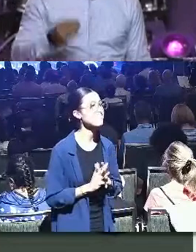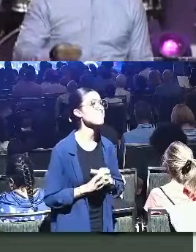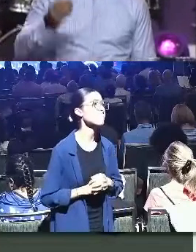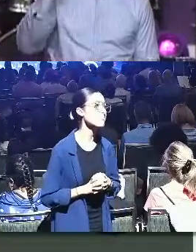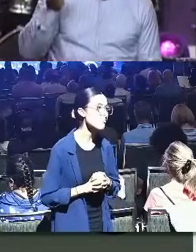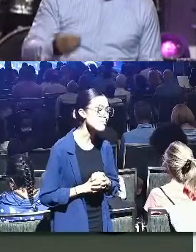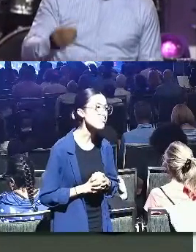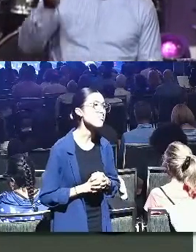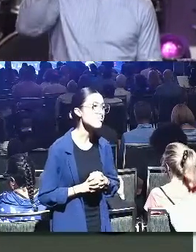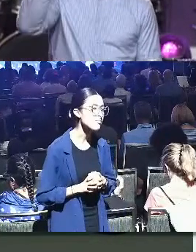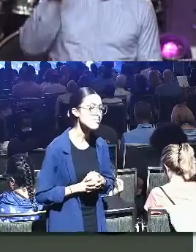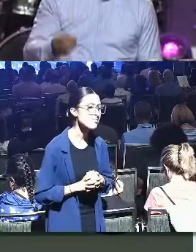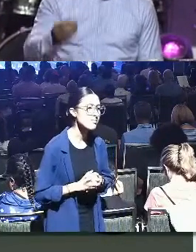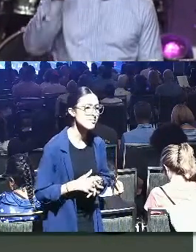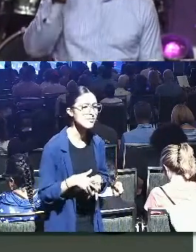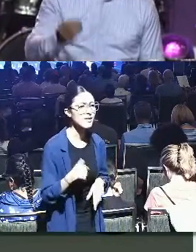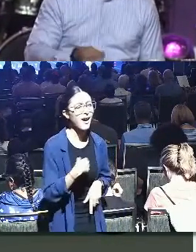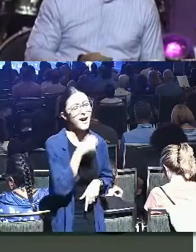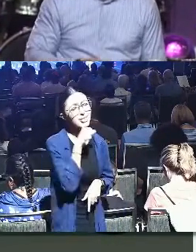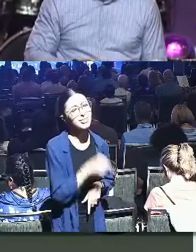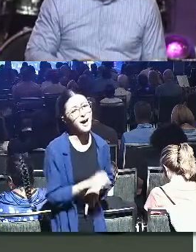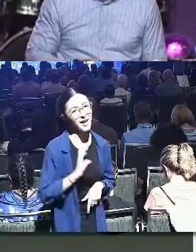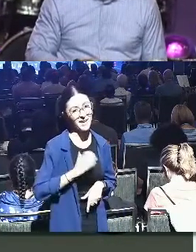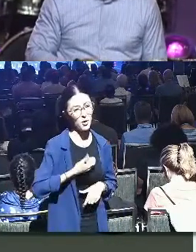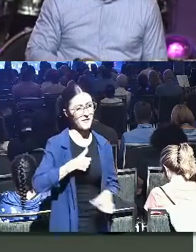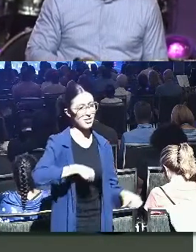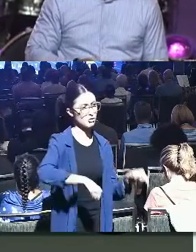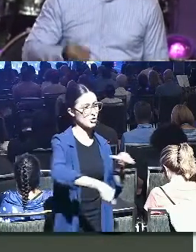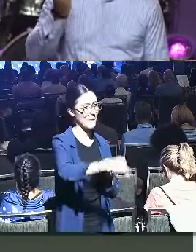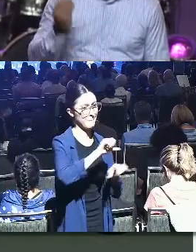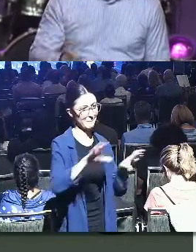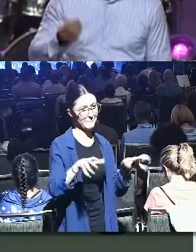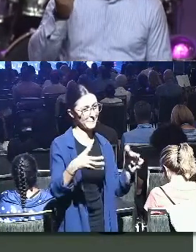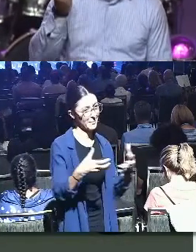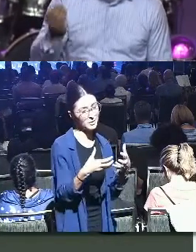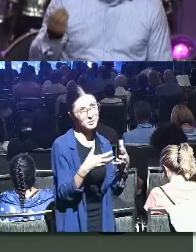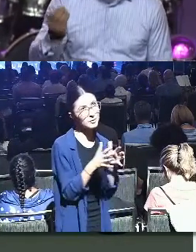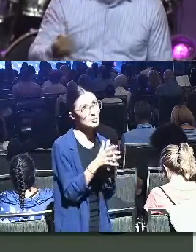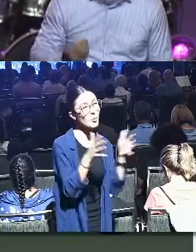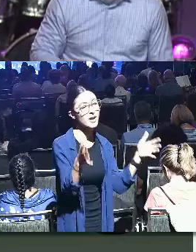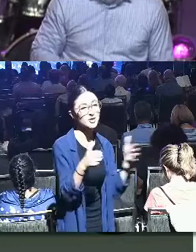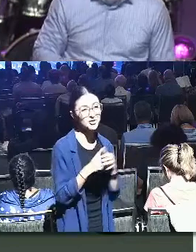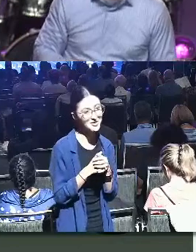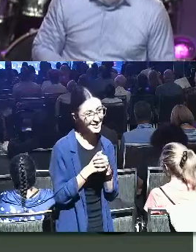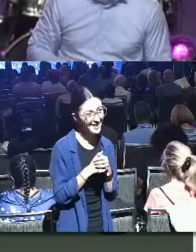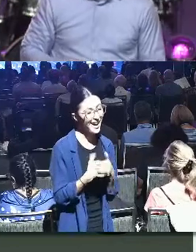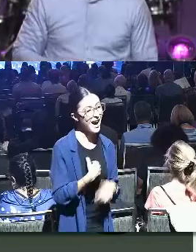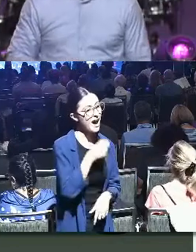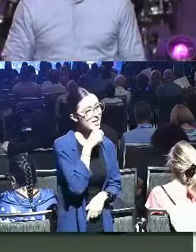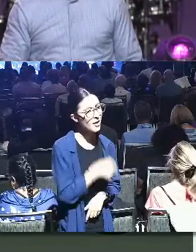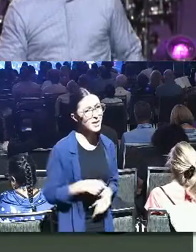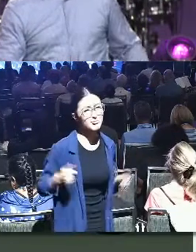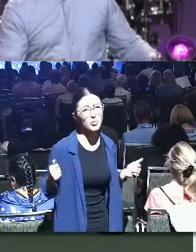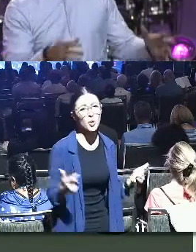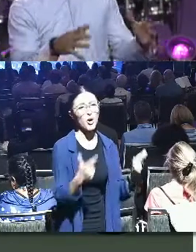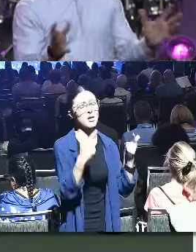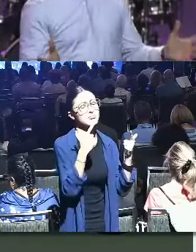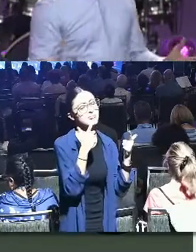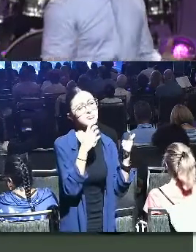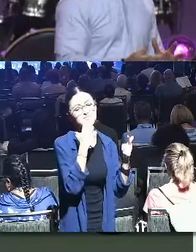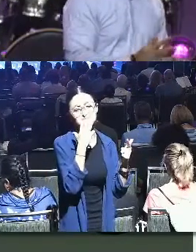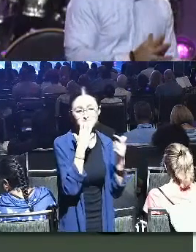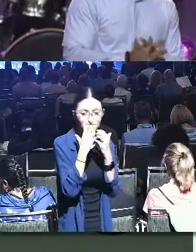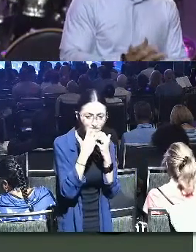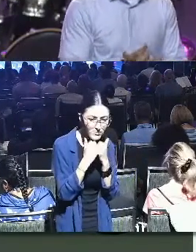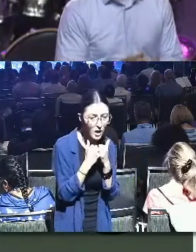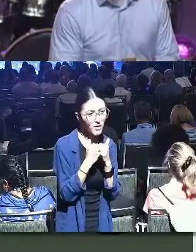I love our fellowship so much. I love that we love the Word of God. You know, as you make your way through Genesis,